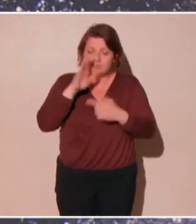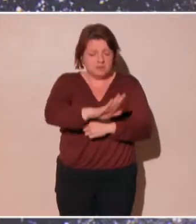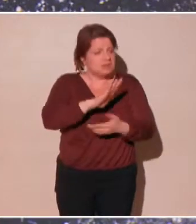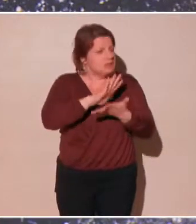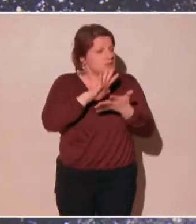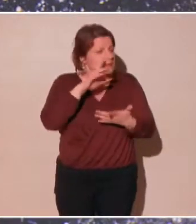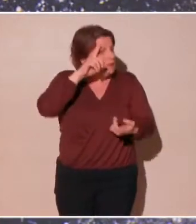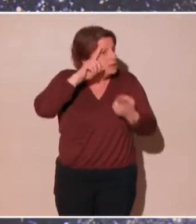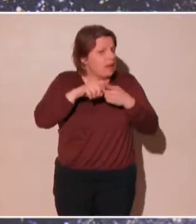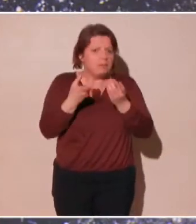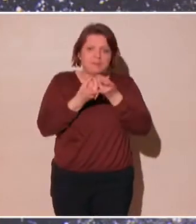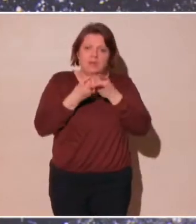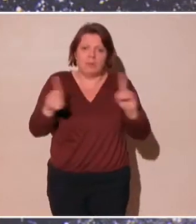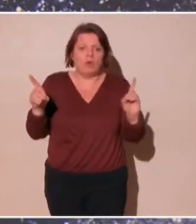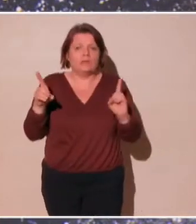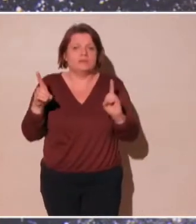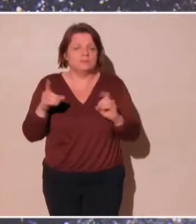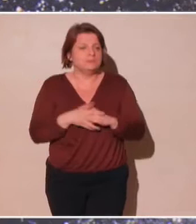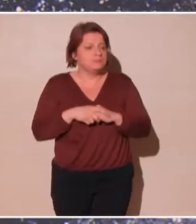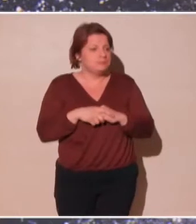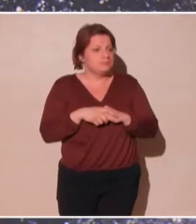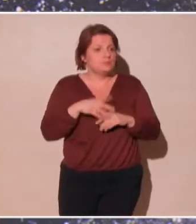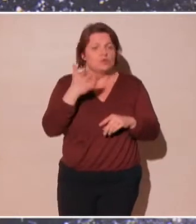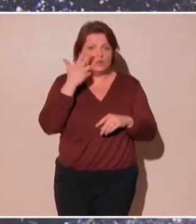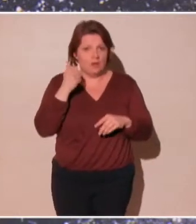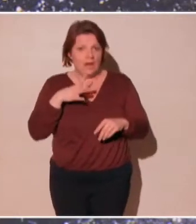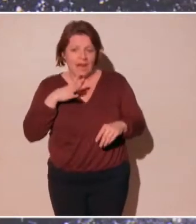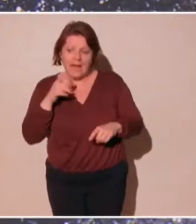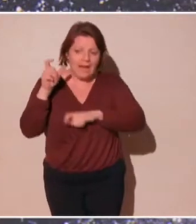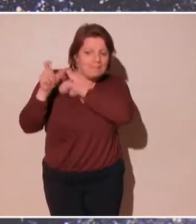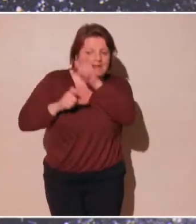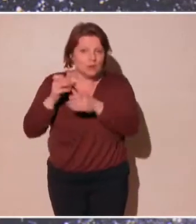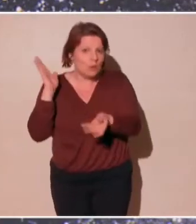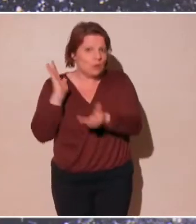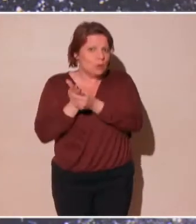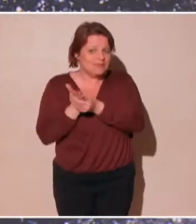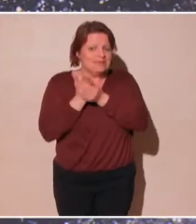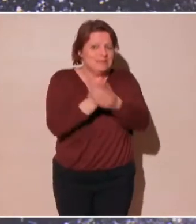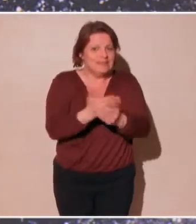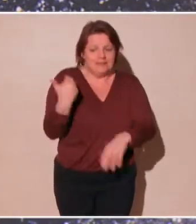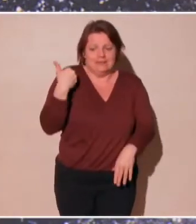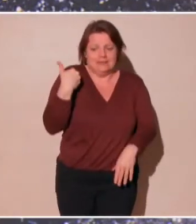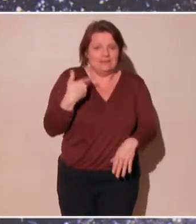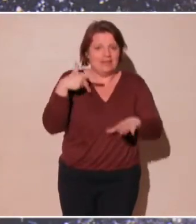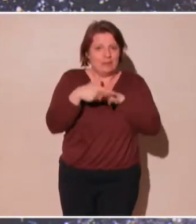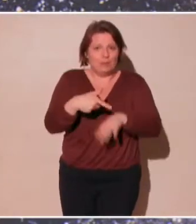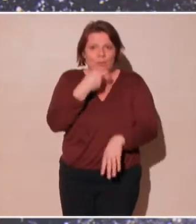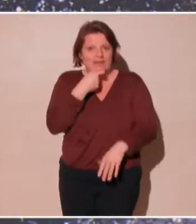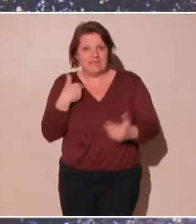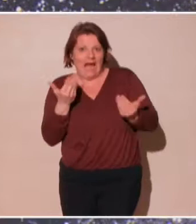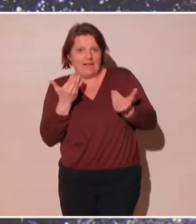And it will be the case for Parcoursup as well. All the algorithms will have to be public. I see that some of you have already